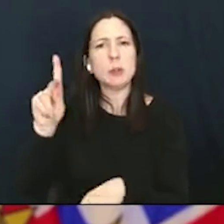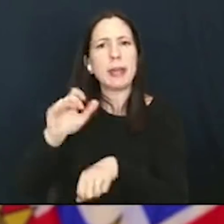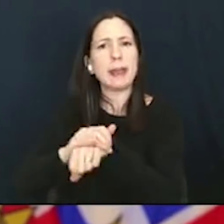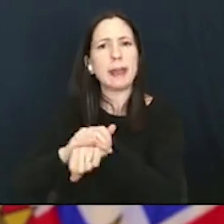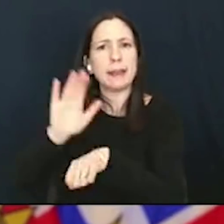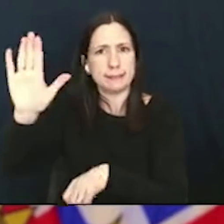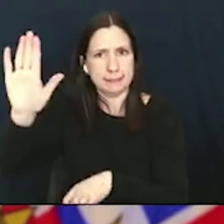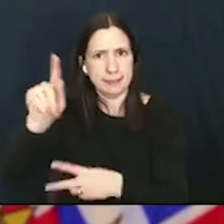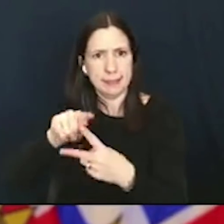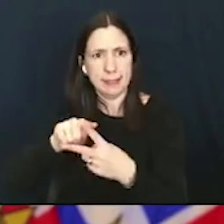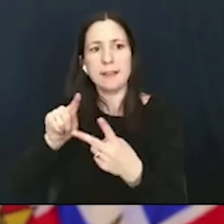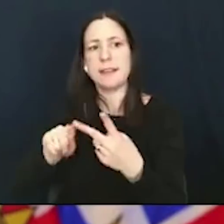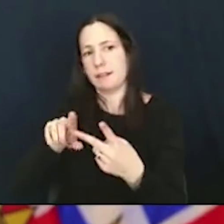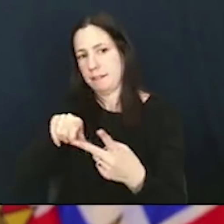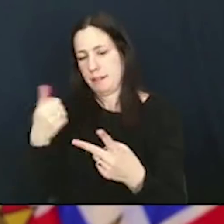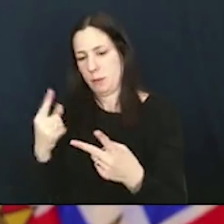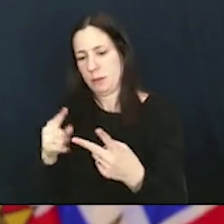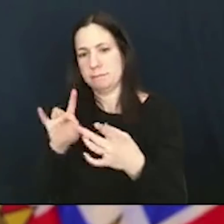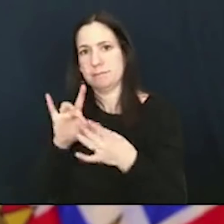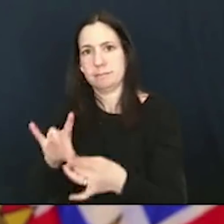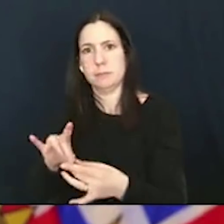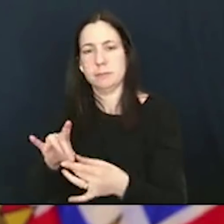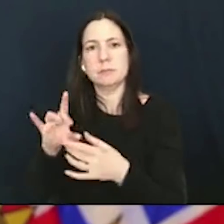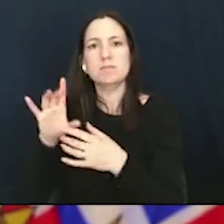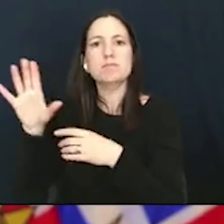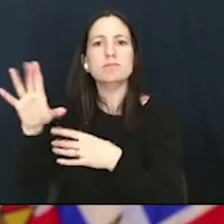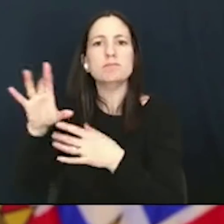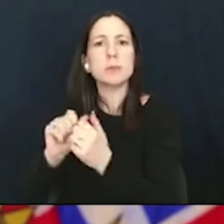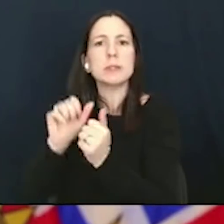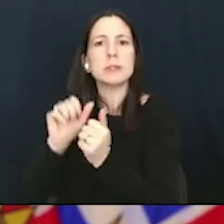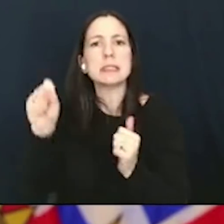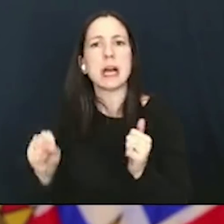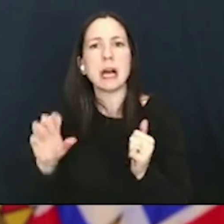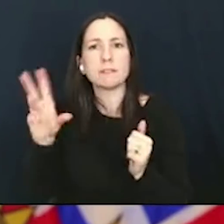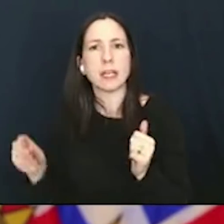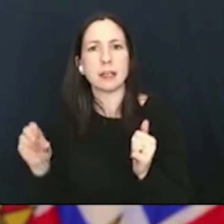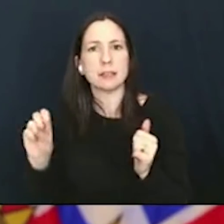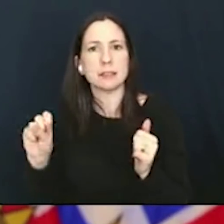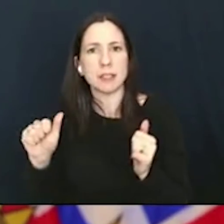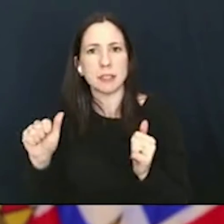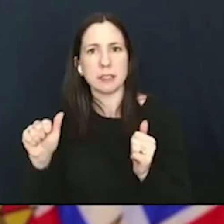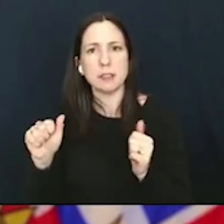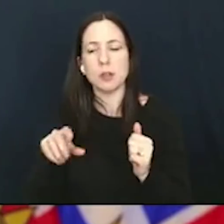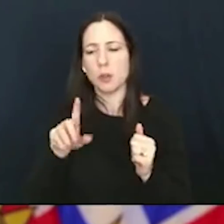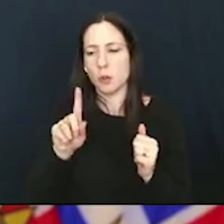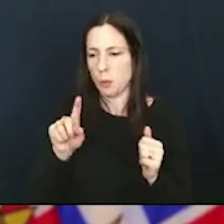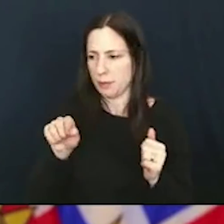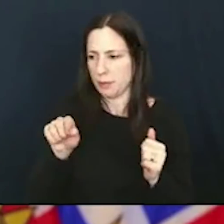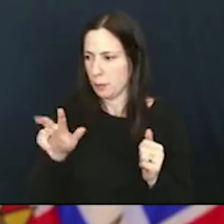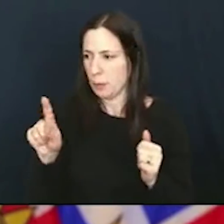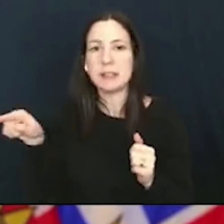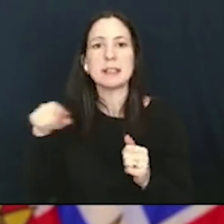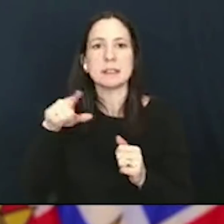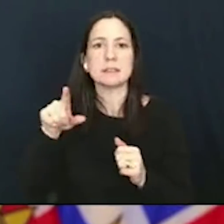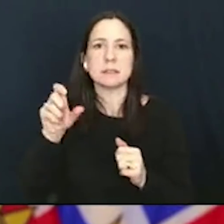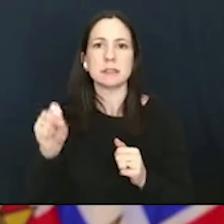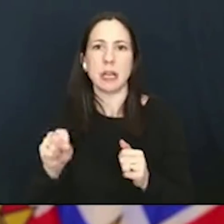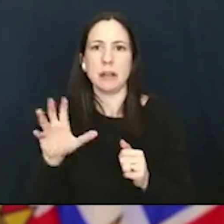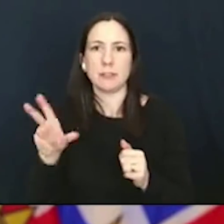B1351 associated with South Africa. So that, 131 associated with South